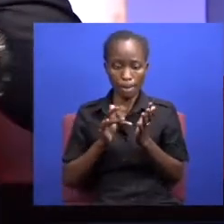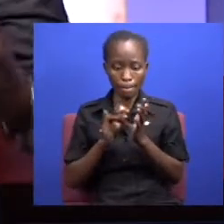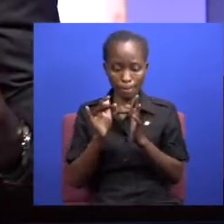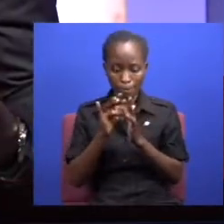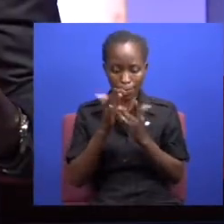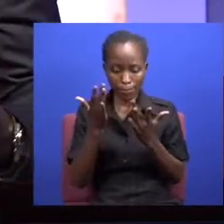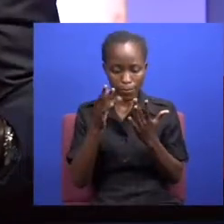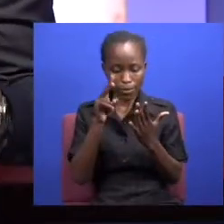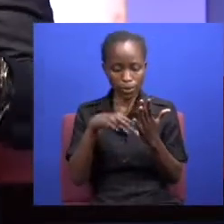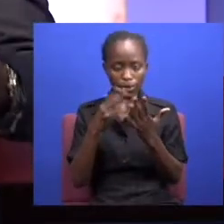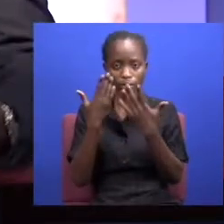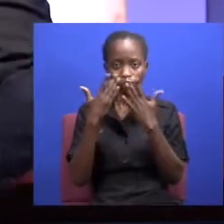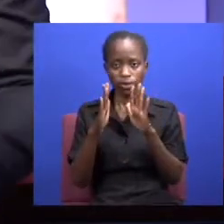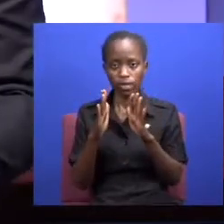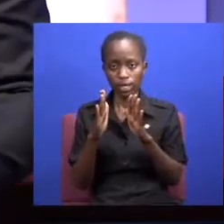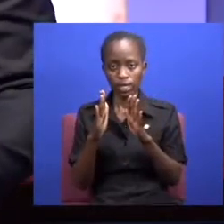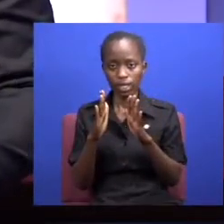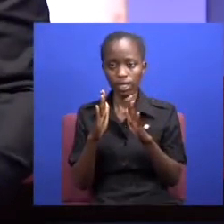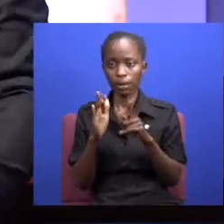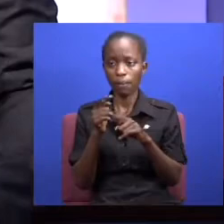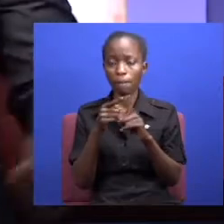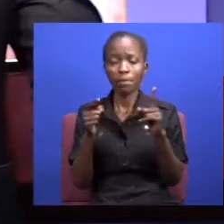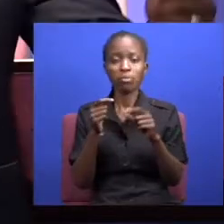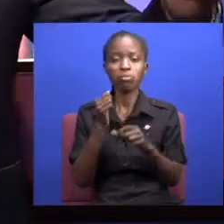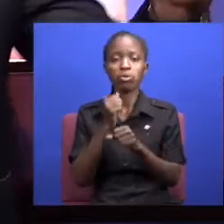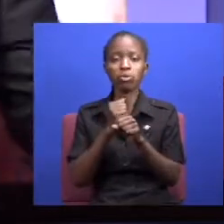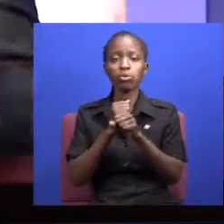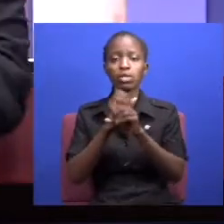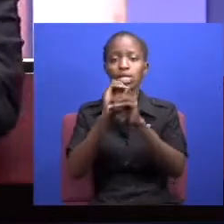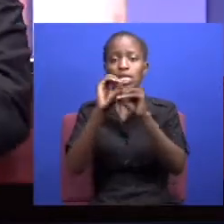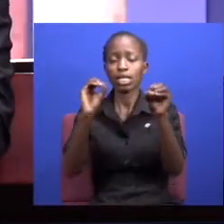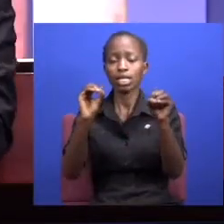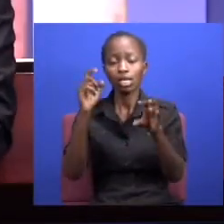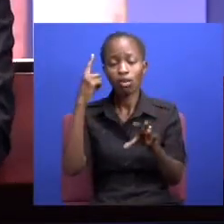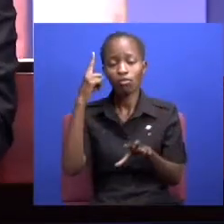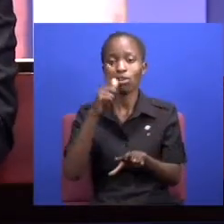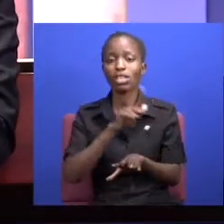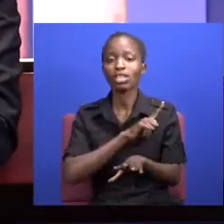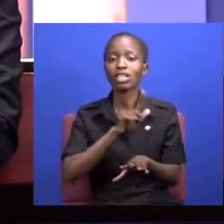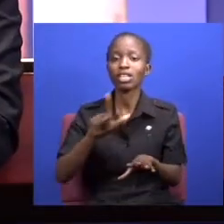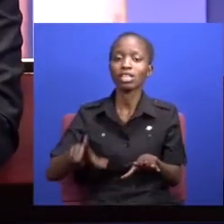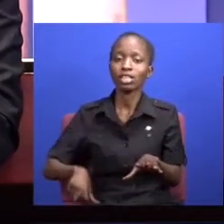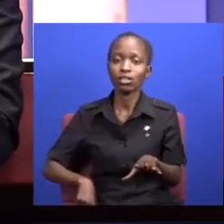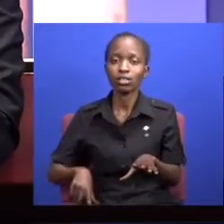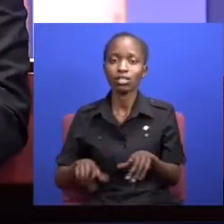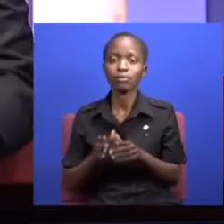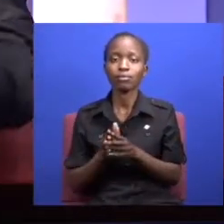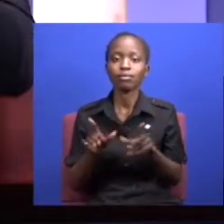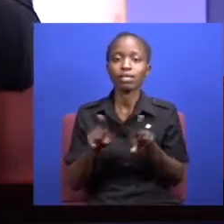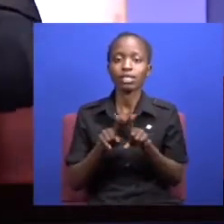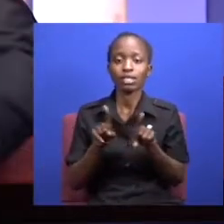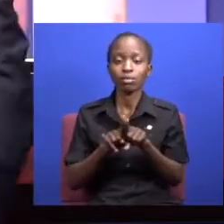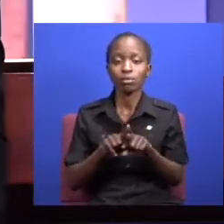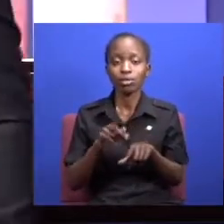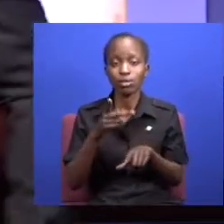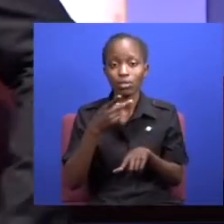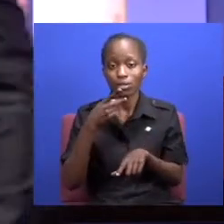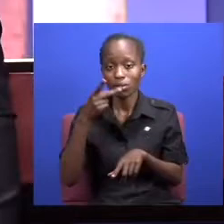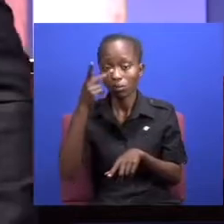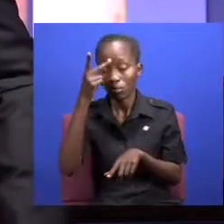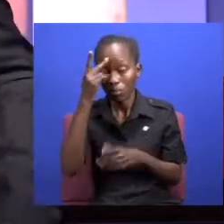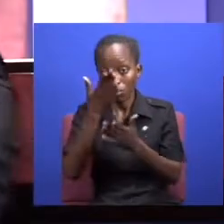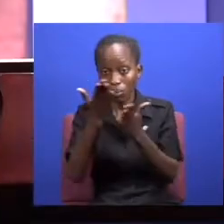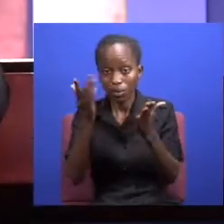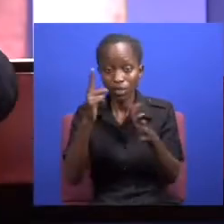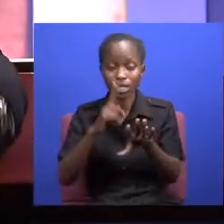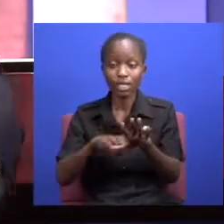reading the Bible, of being sharpened, but I was doing nothing for the Lord. It's like you parents,